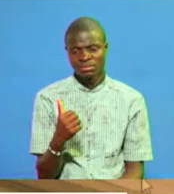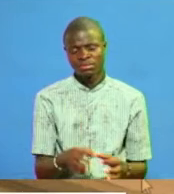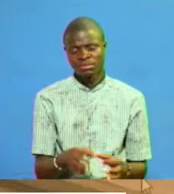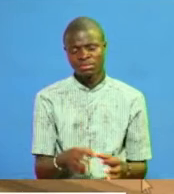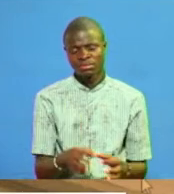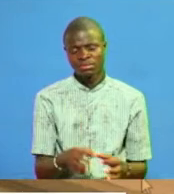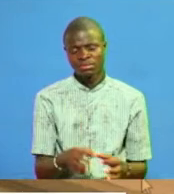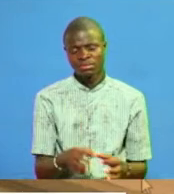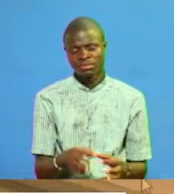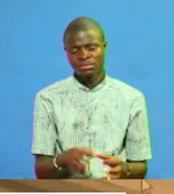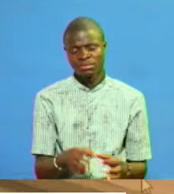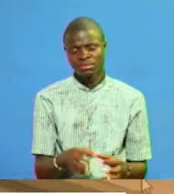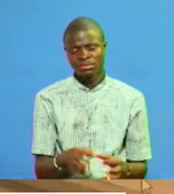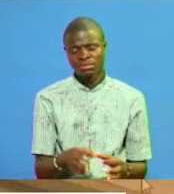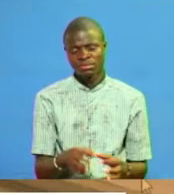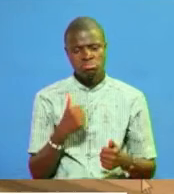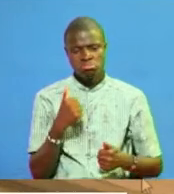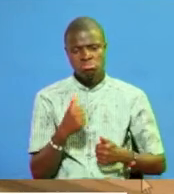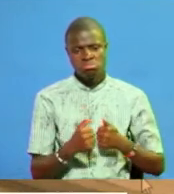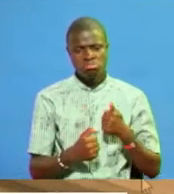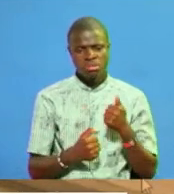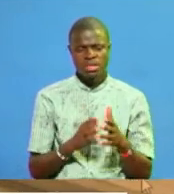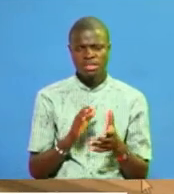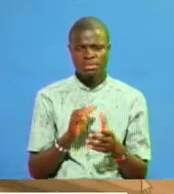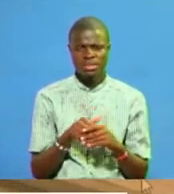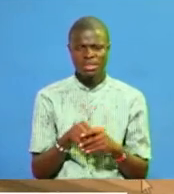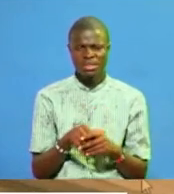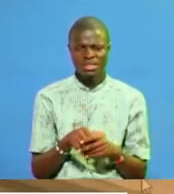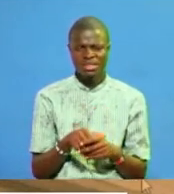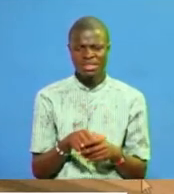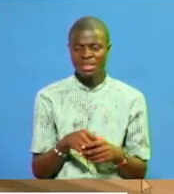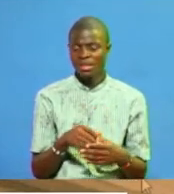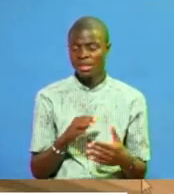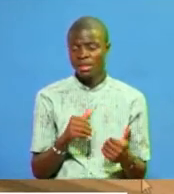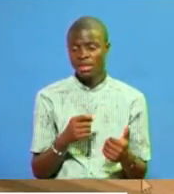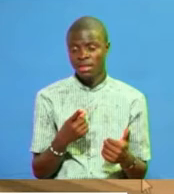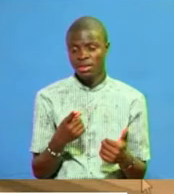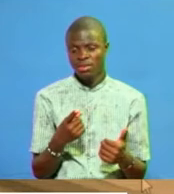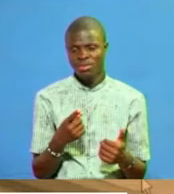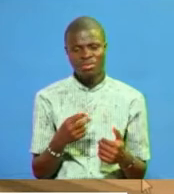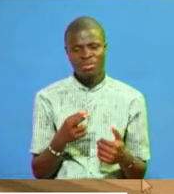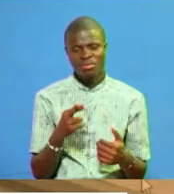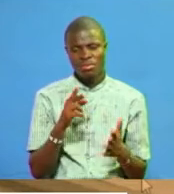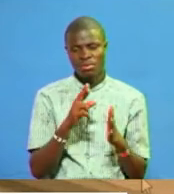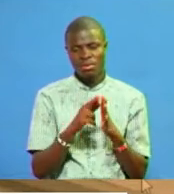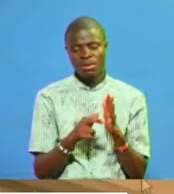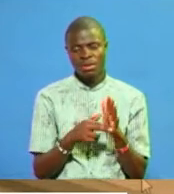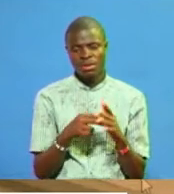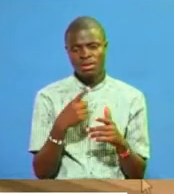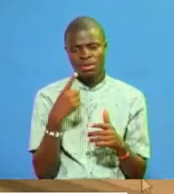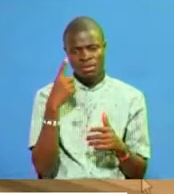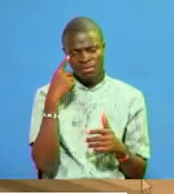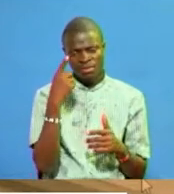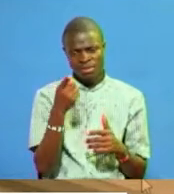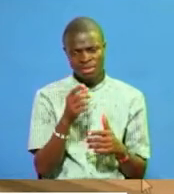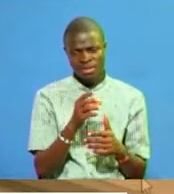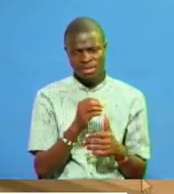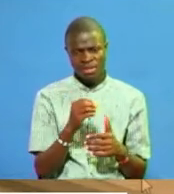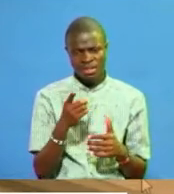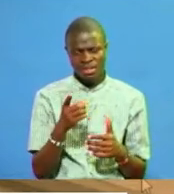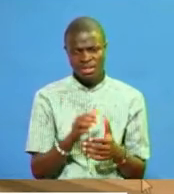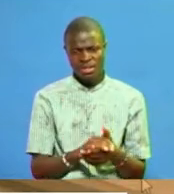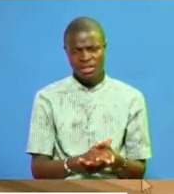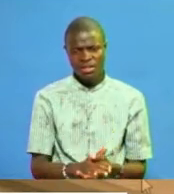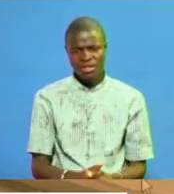in Bitcoin by security to the price exchange. Then there's a regulated space for that. You can trade what's called a CFD